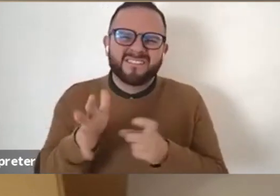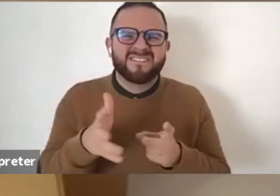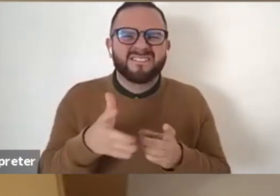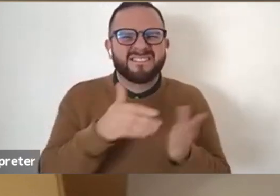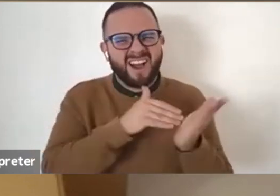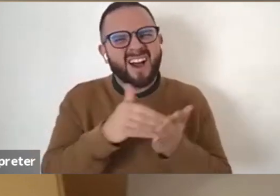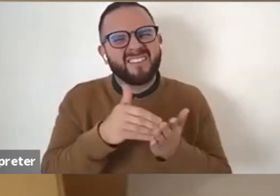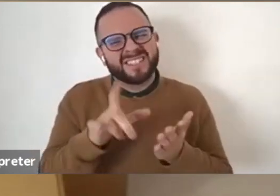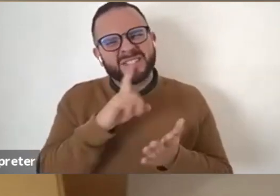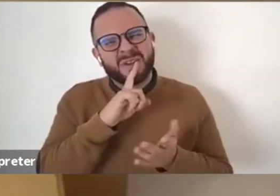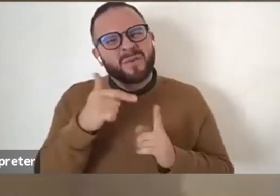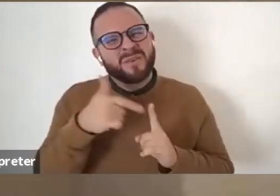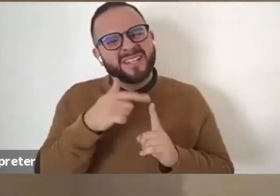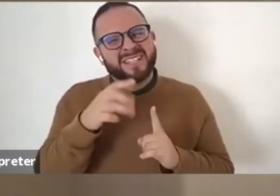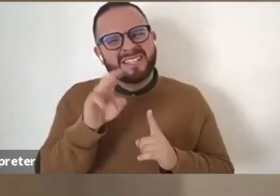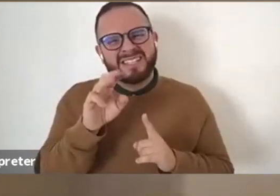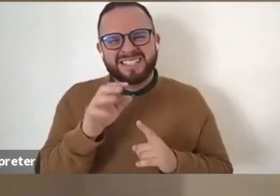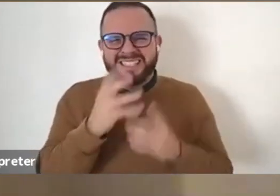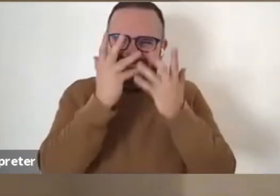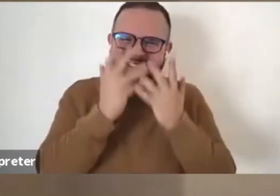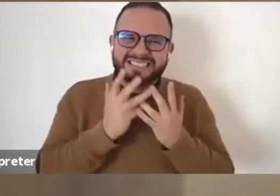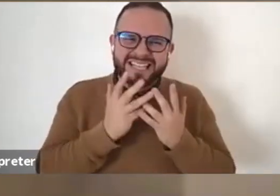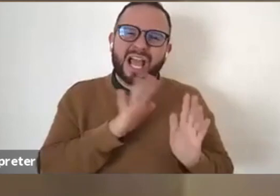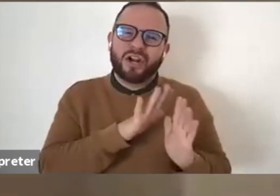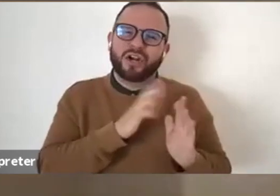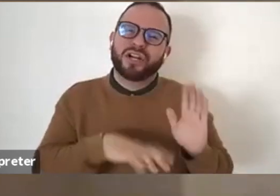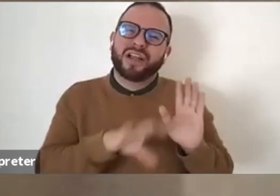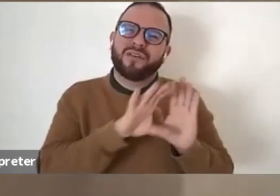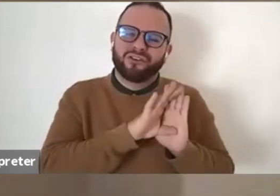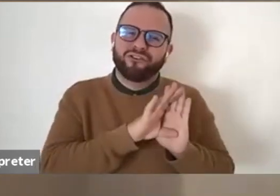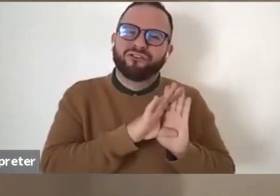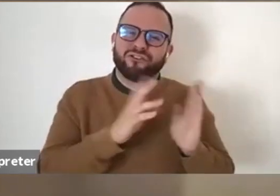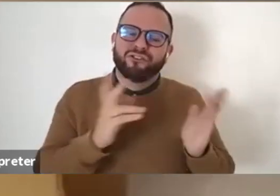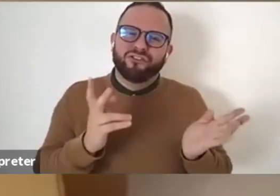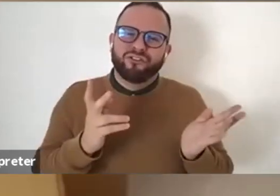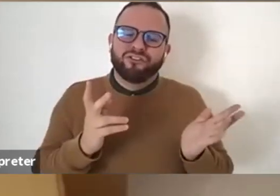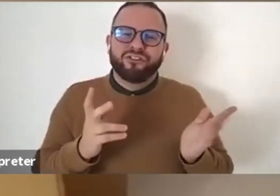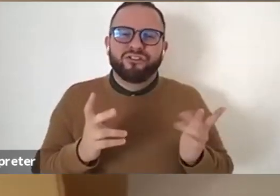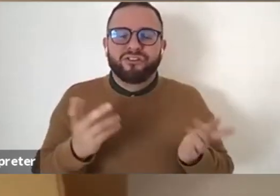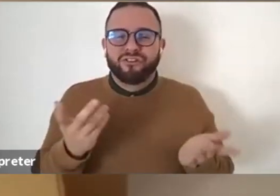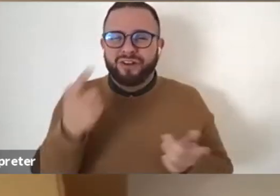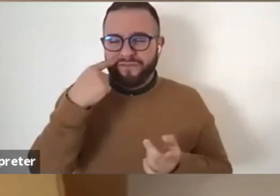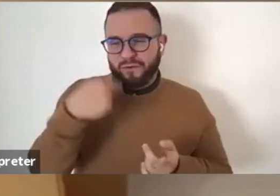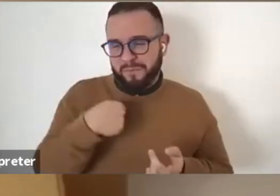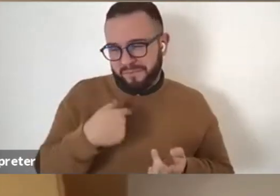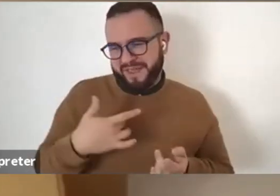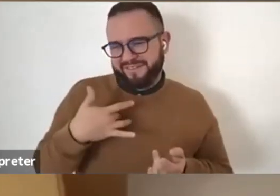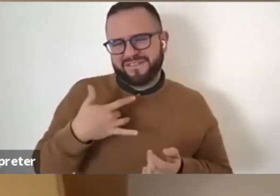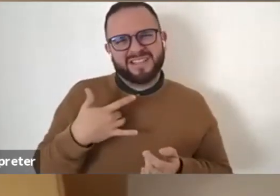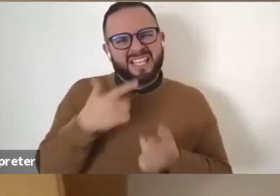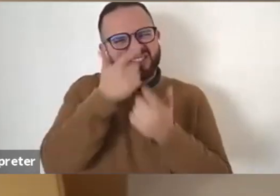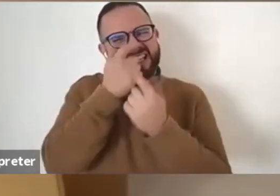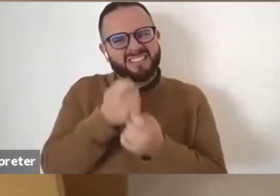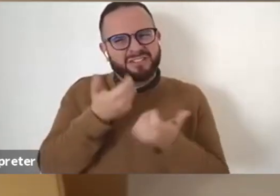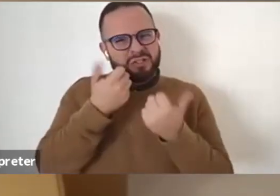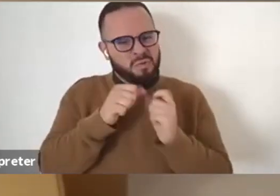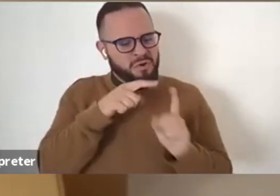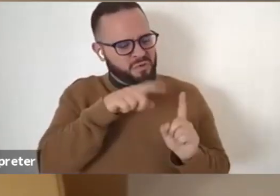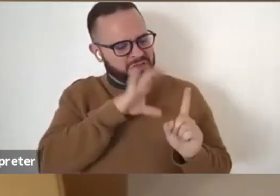sad character. And it was really interesting to try to understood her,